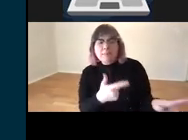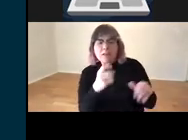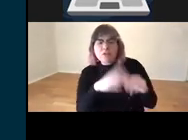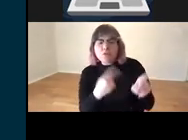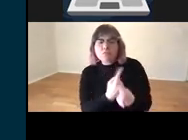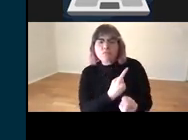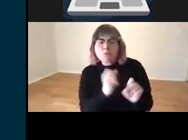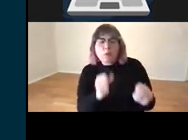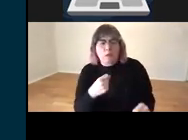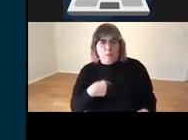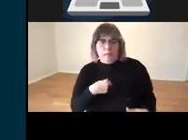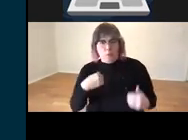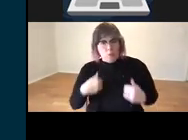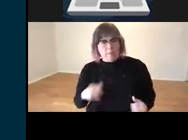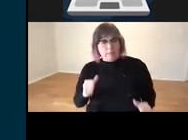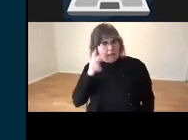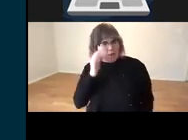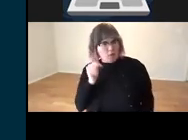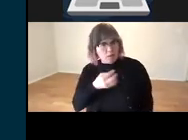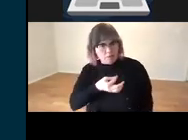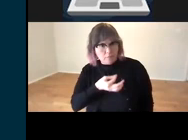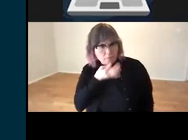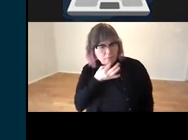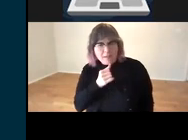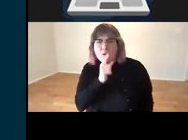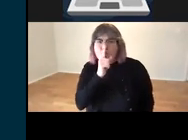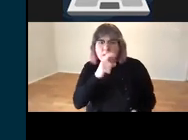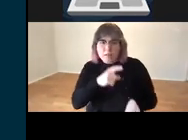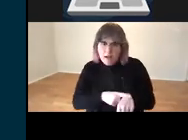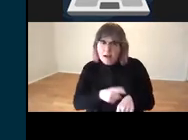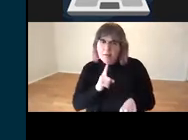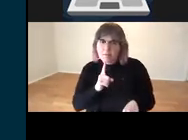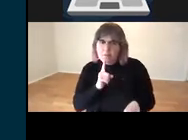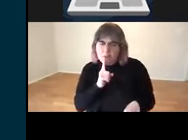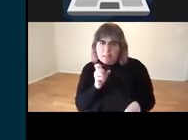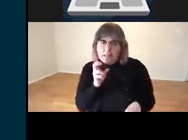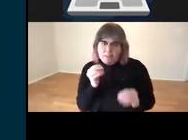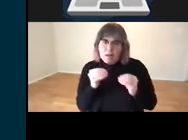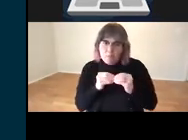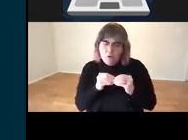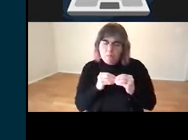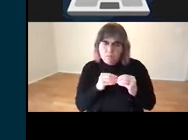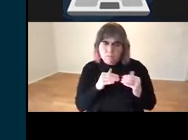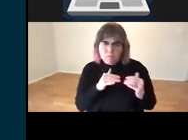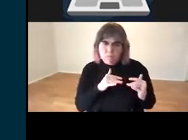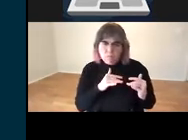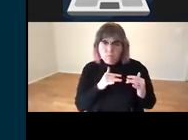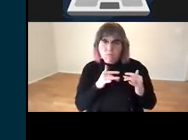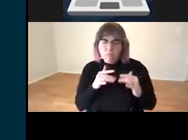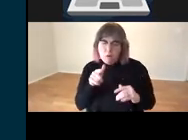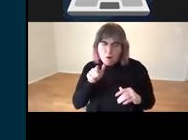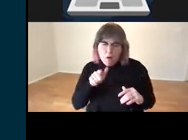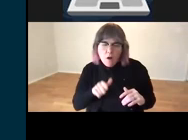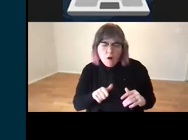be audible to the human ear. So that's not even in real time how that sound is heard in the ocean, right? It's a lot lower and it's a